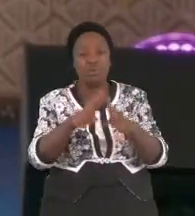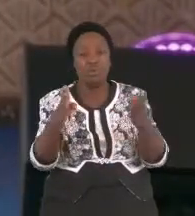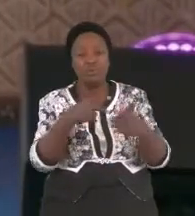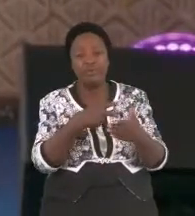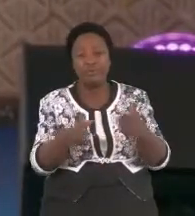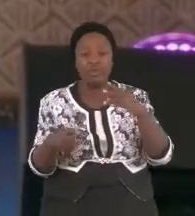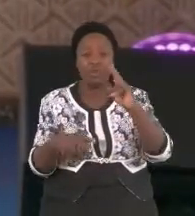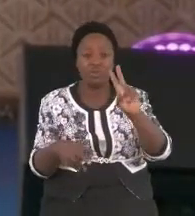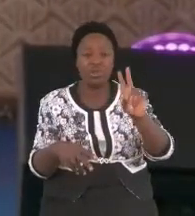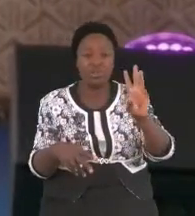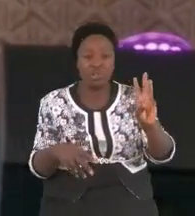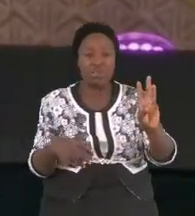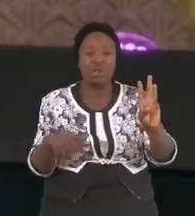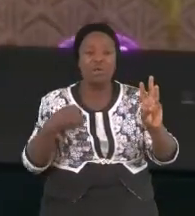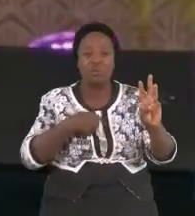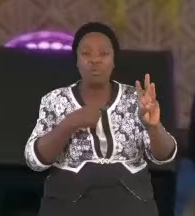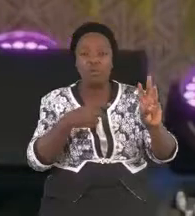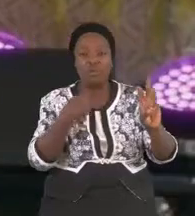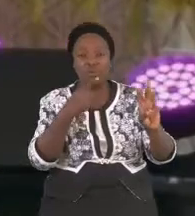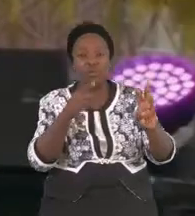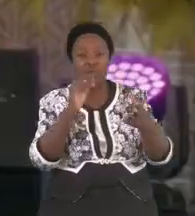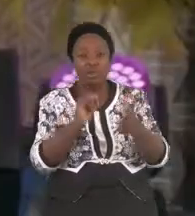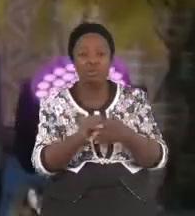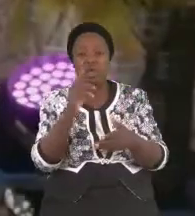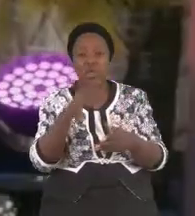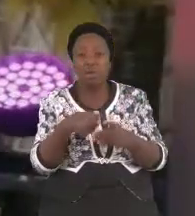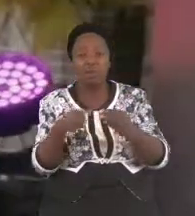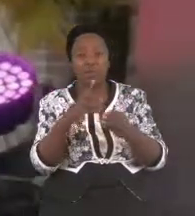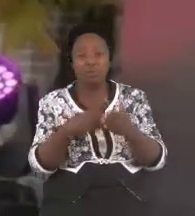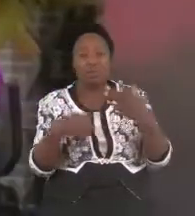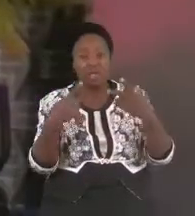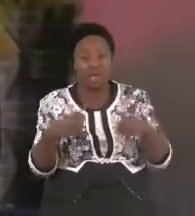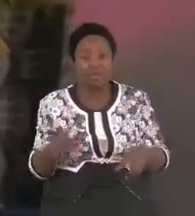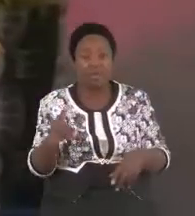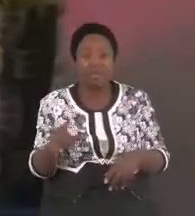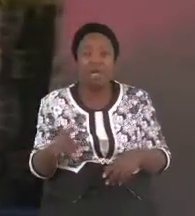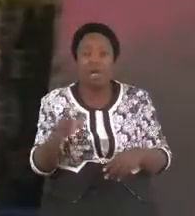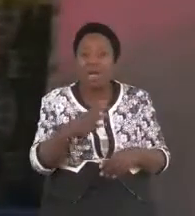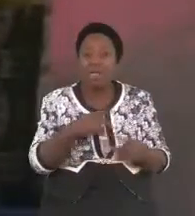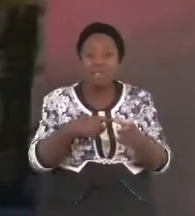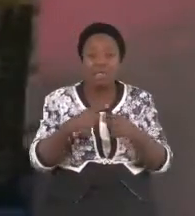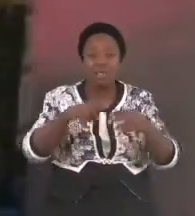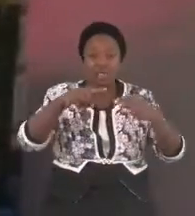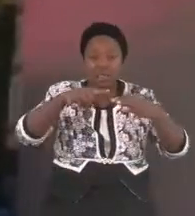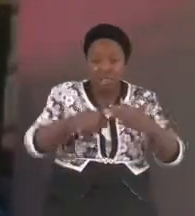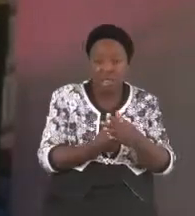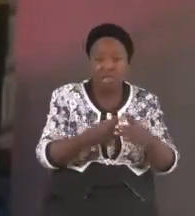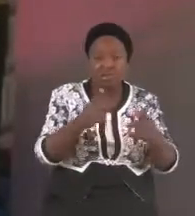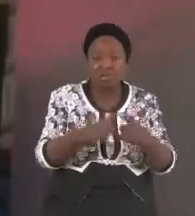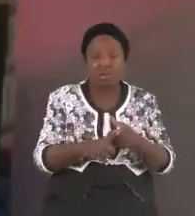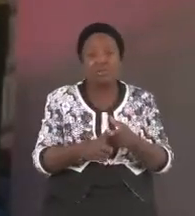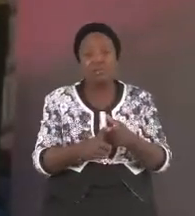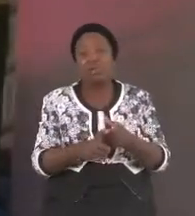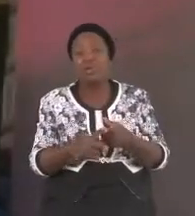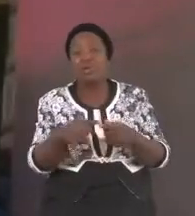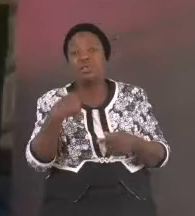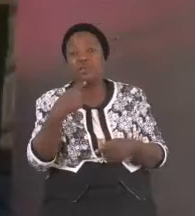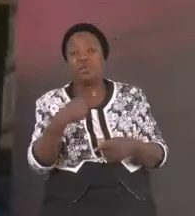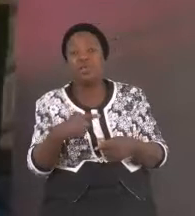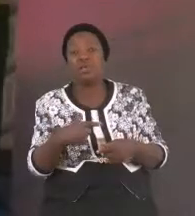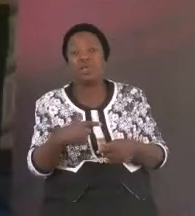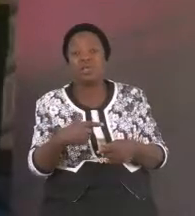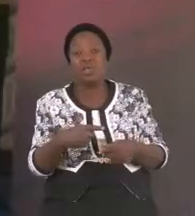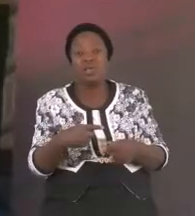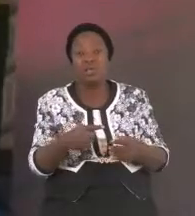here we're told about what happened. And he began to speak boldly in the